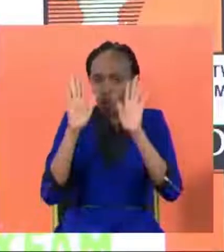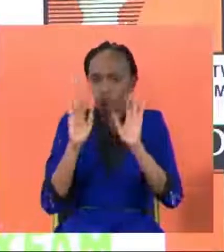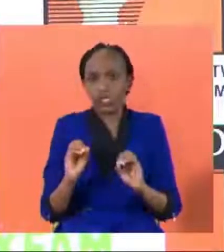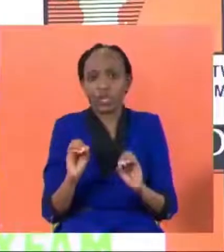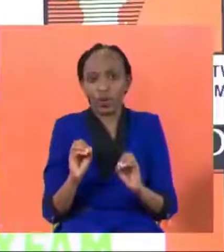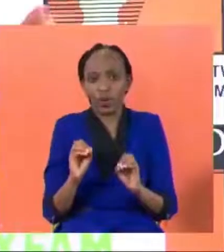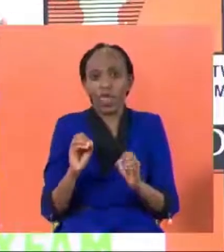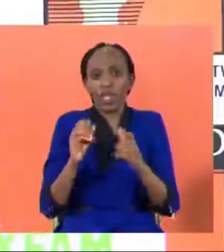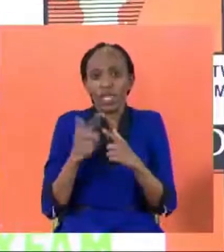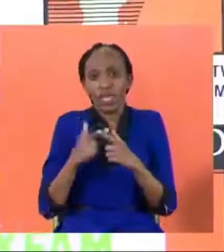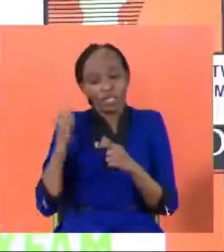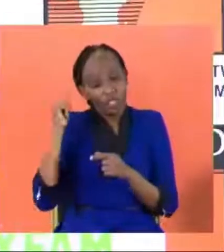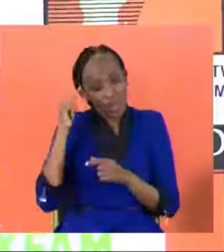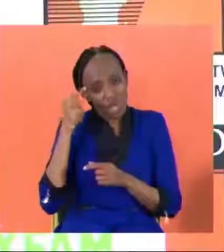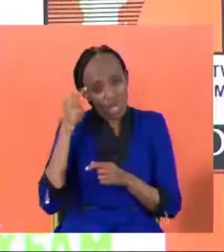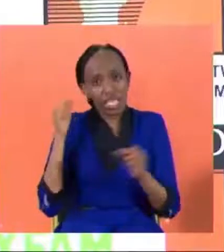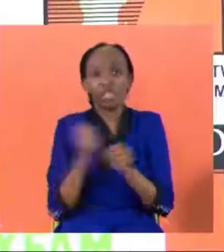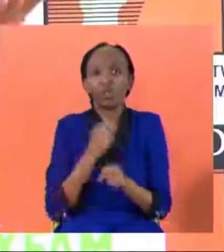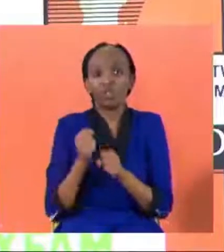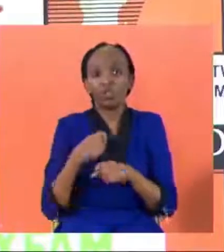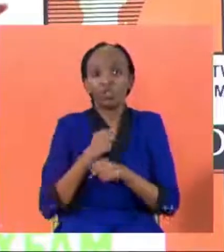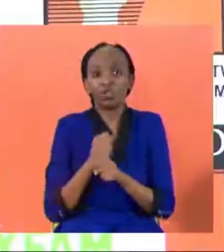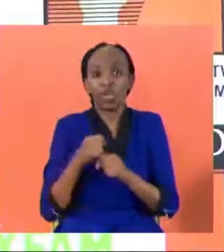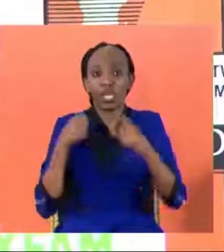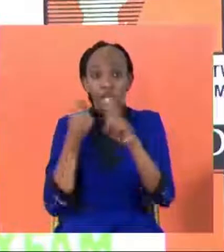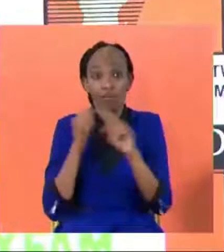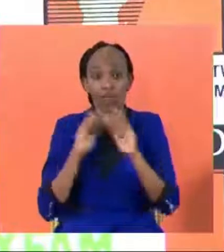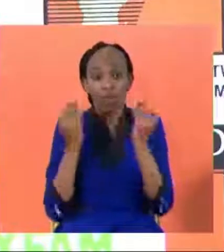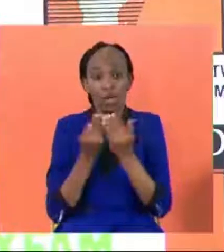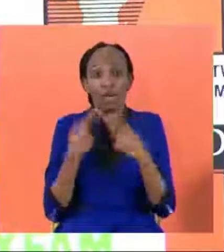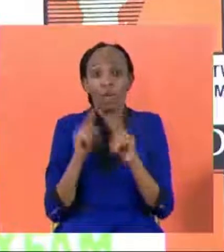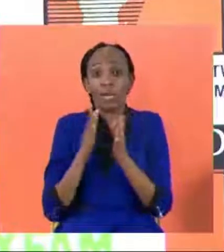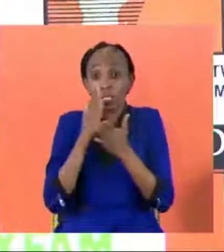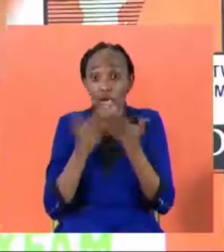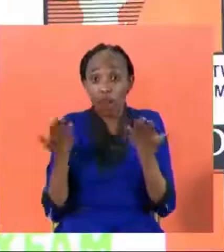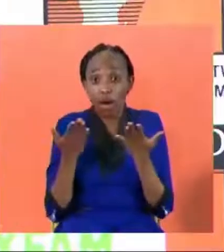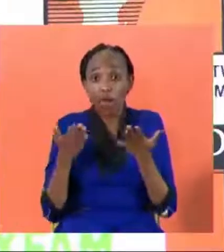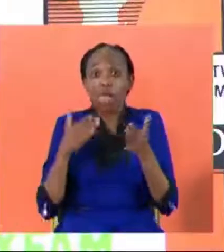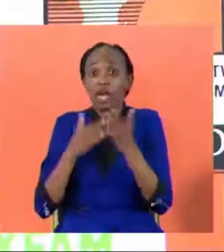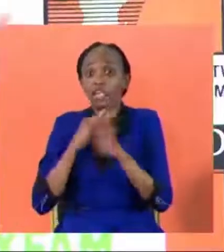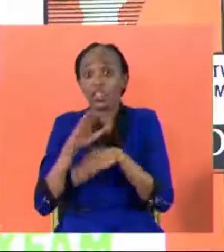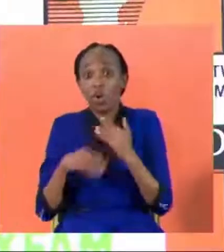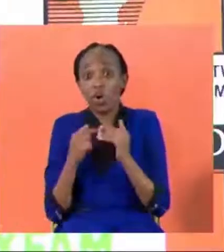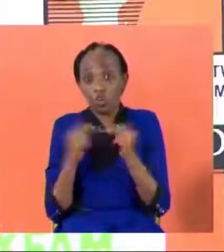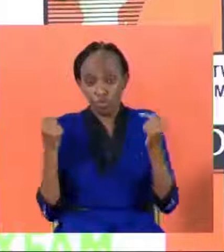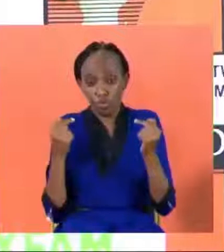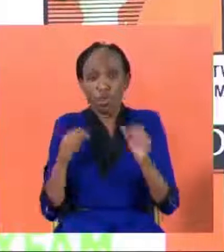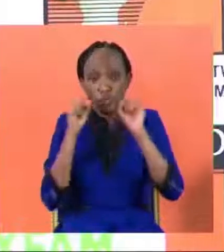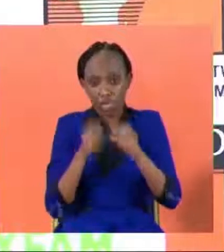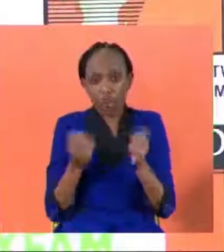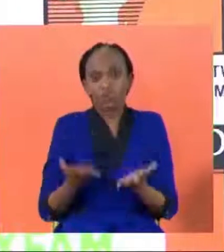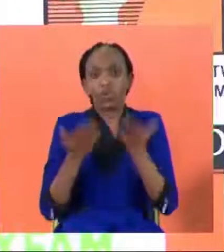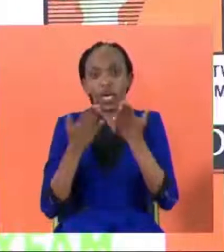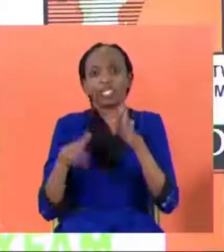insignificant, that seems to not be able to make any impact in the world, but somehow through against all odds, was able to